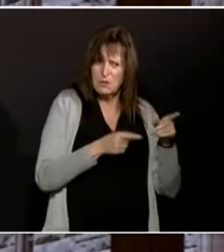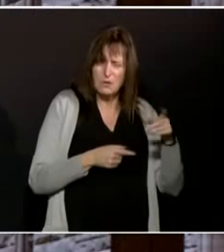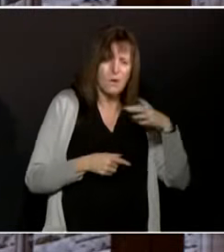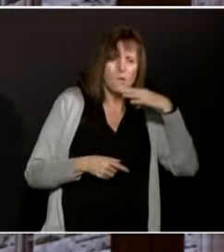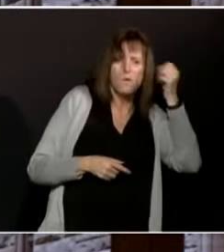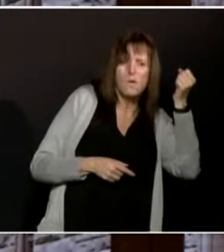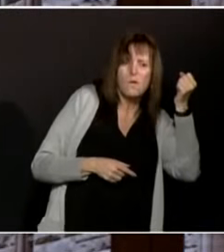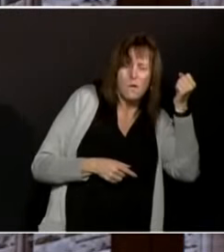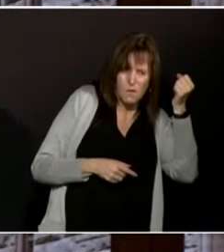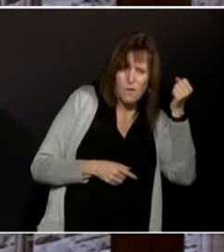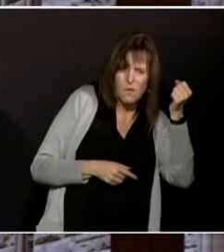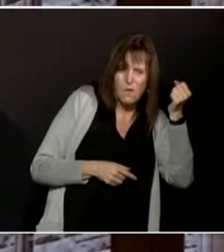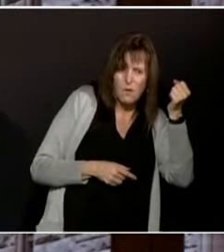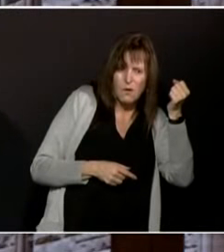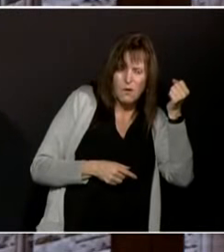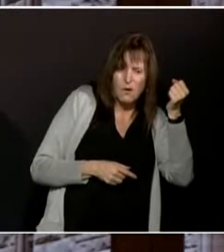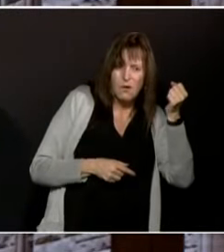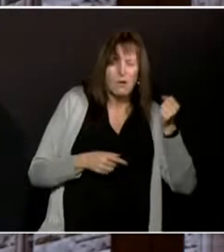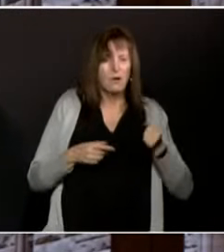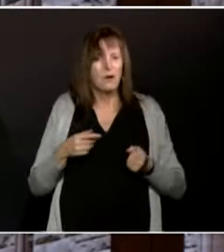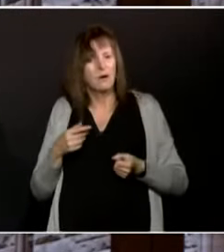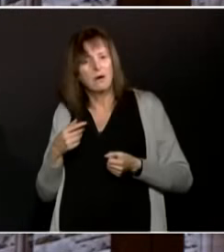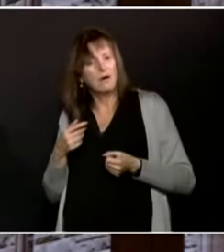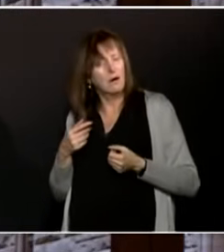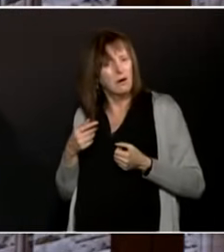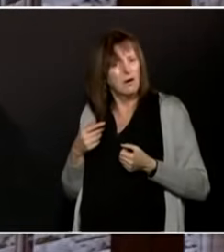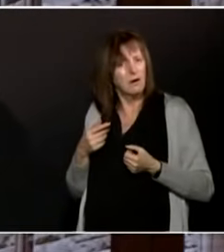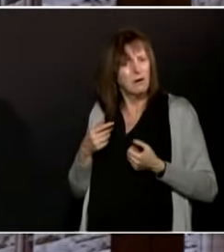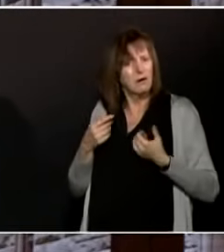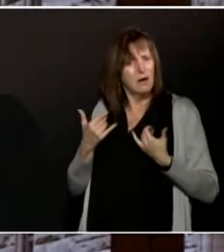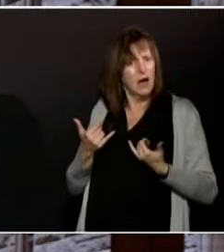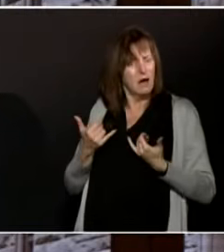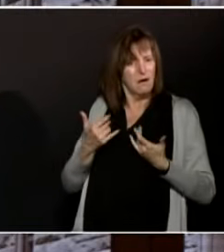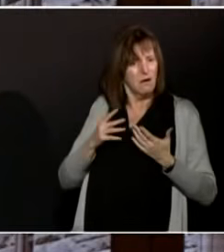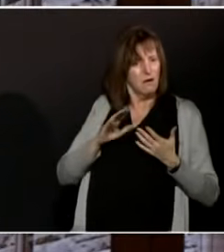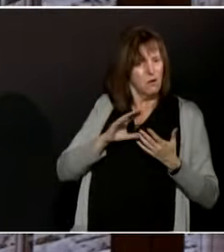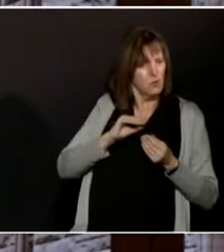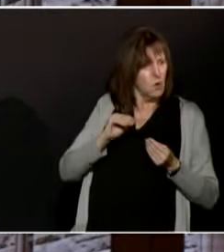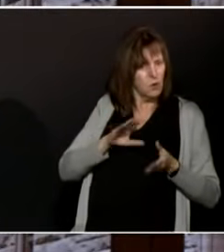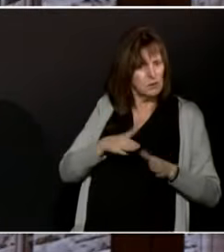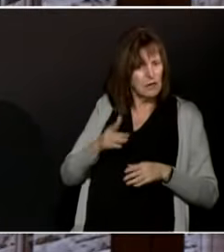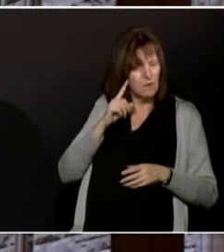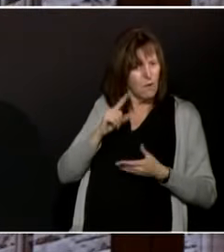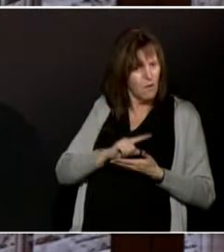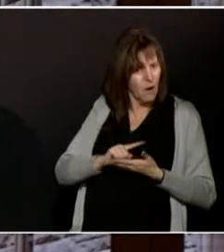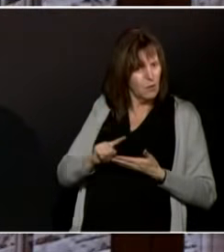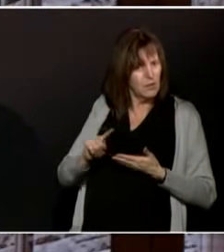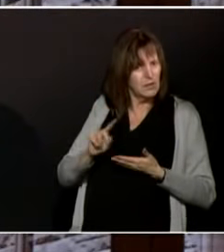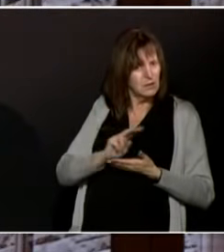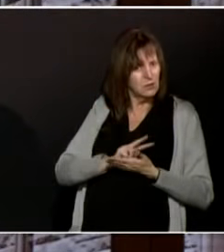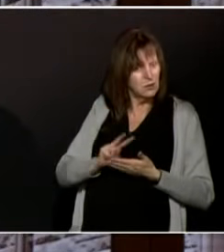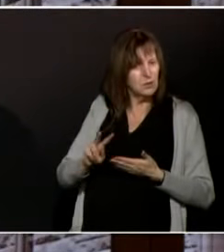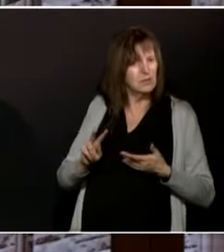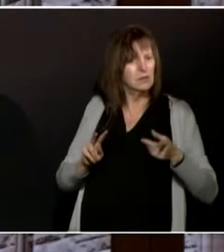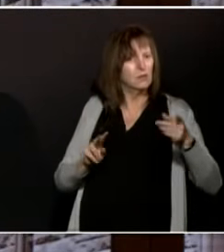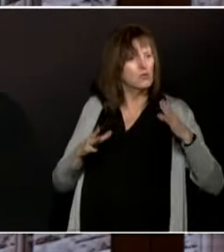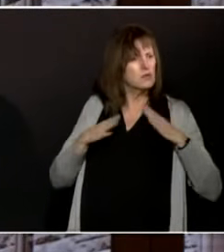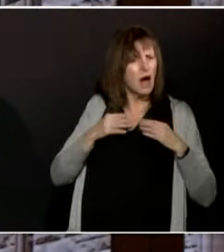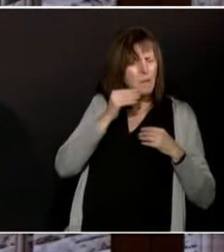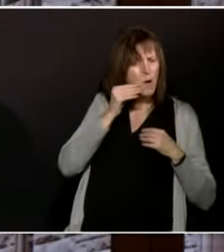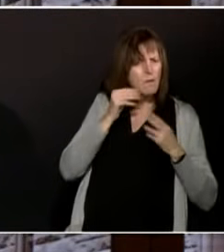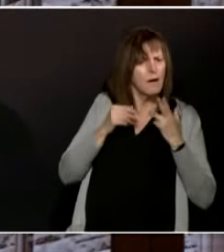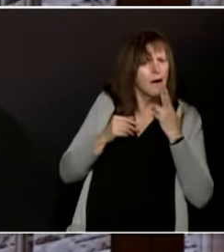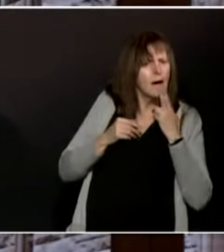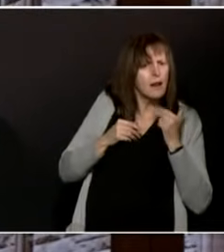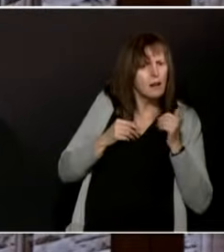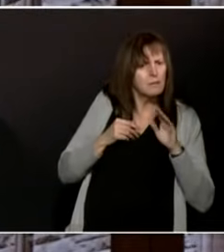today, they've had no deaths for over a week in the midst of all these high numbers. And in the retirement homes, it's very minimal. So we have